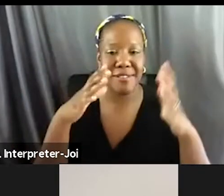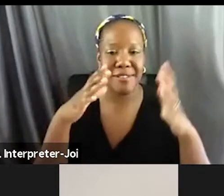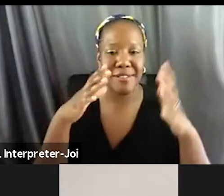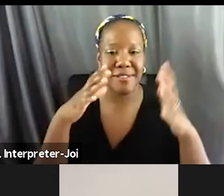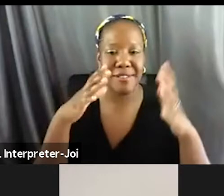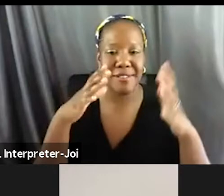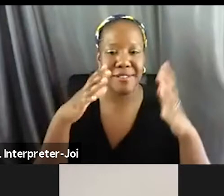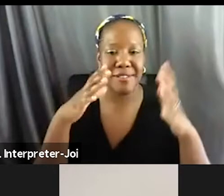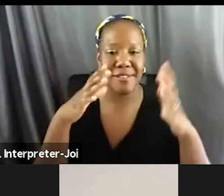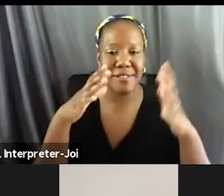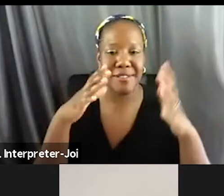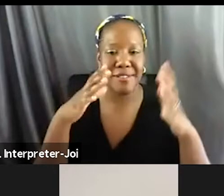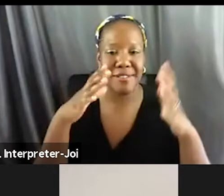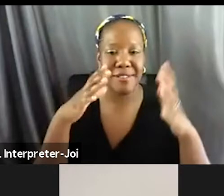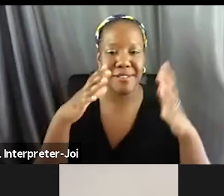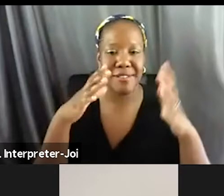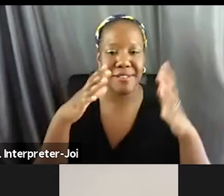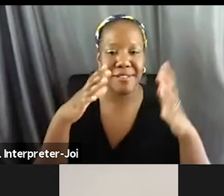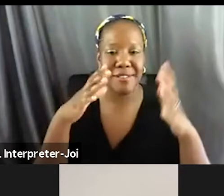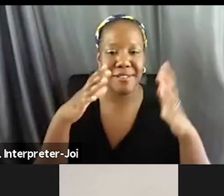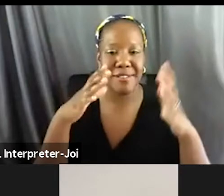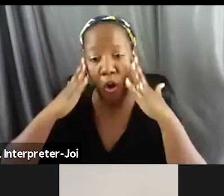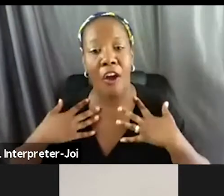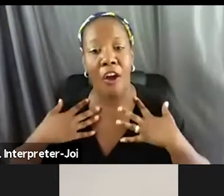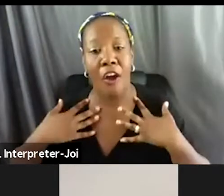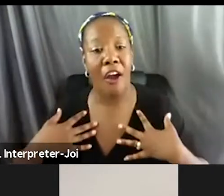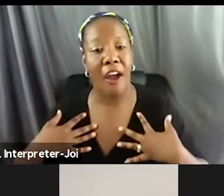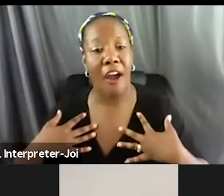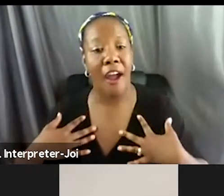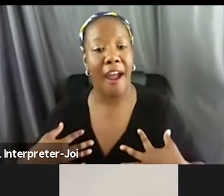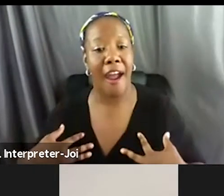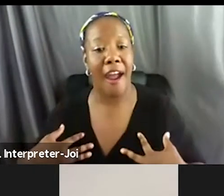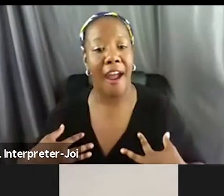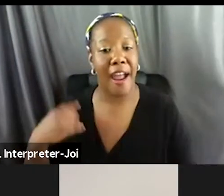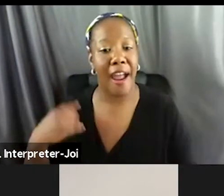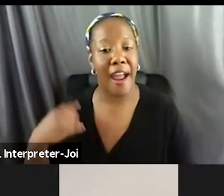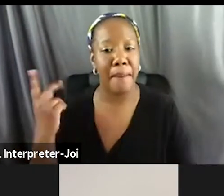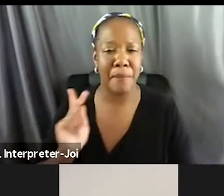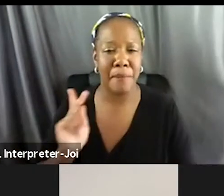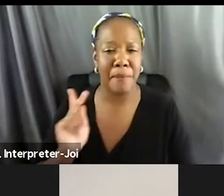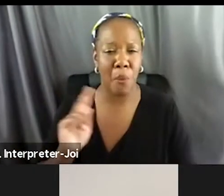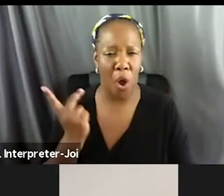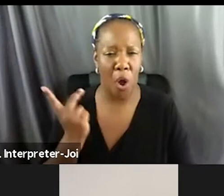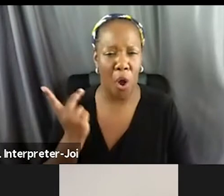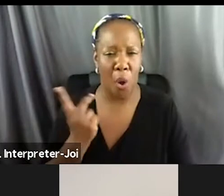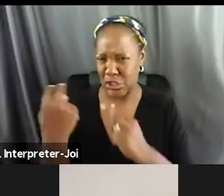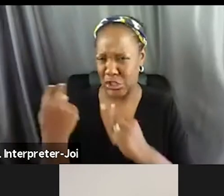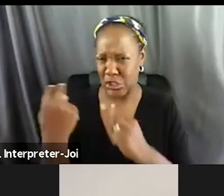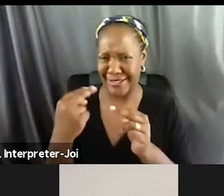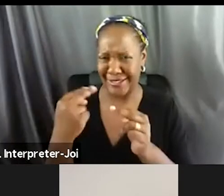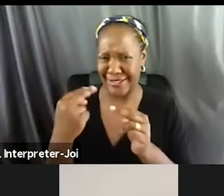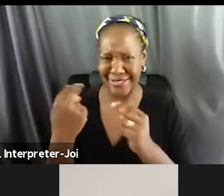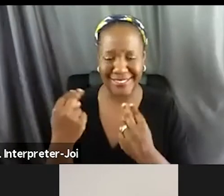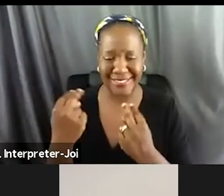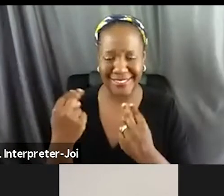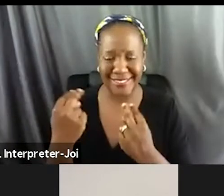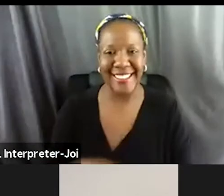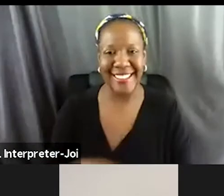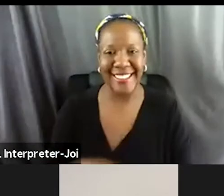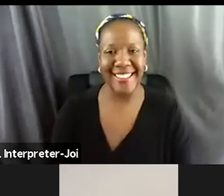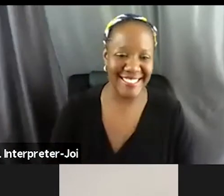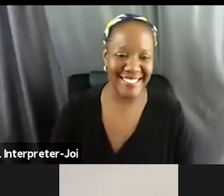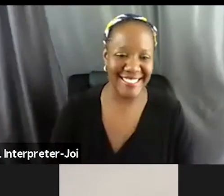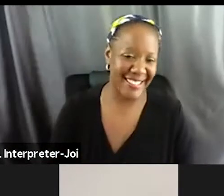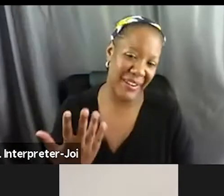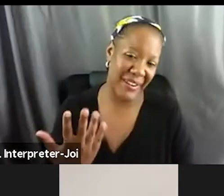time, and people would always look at us and we would always giggle to one another. So it's always important. It's always good of who you